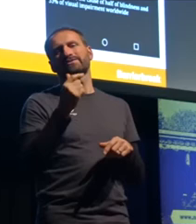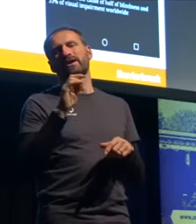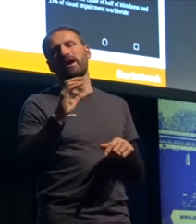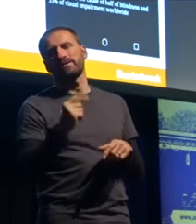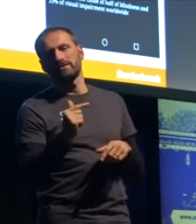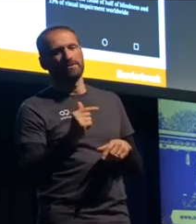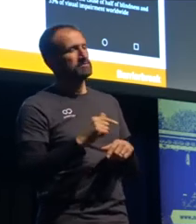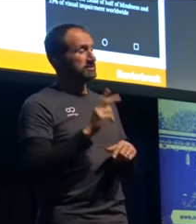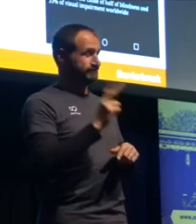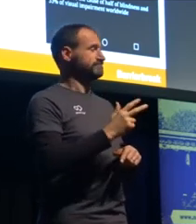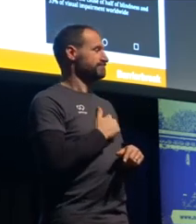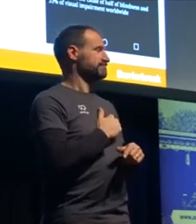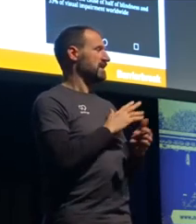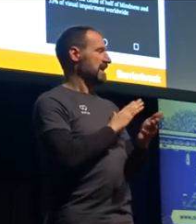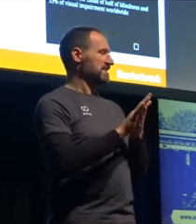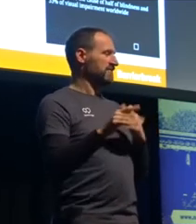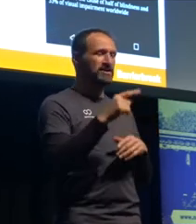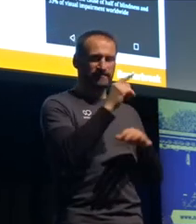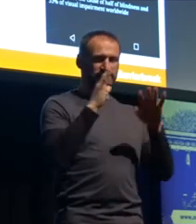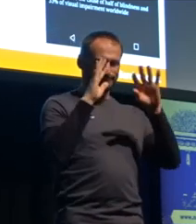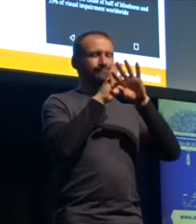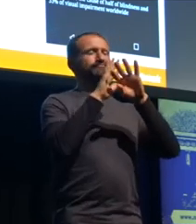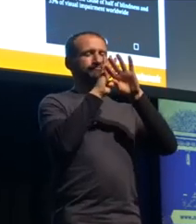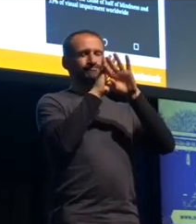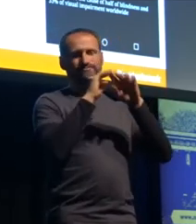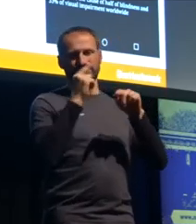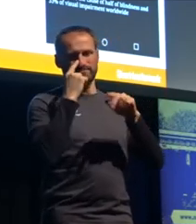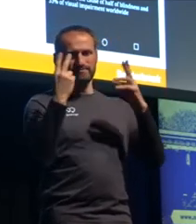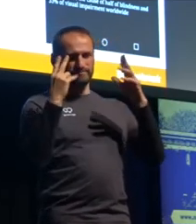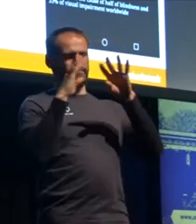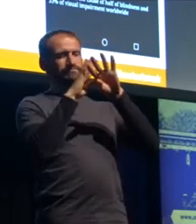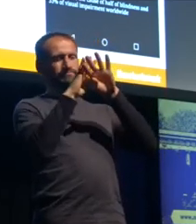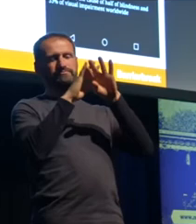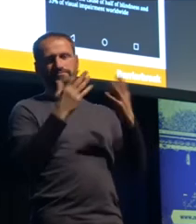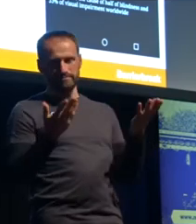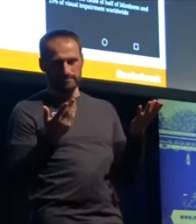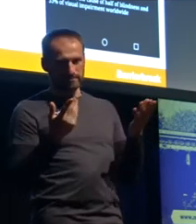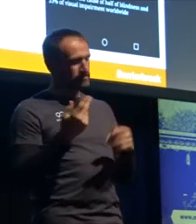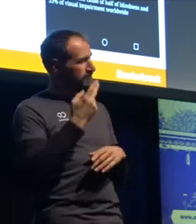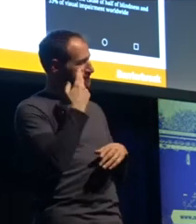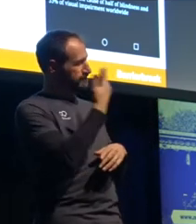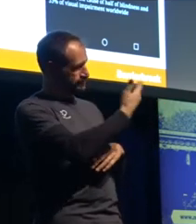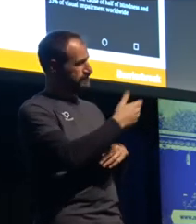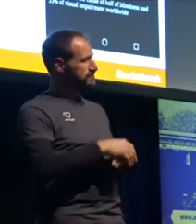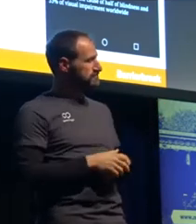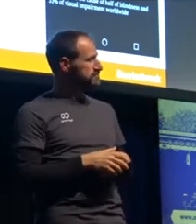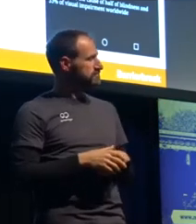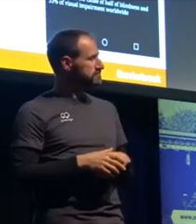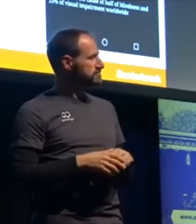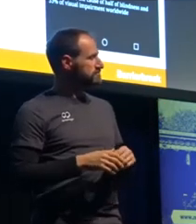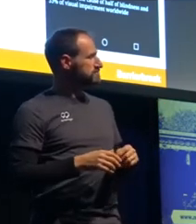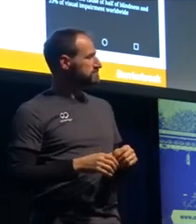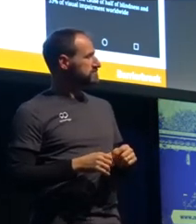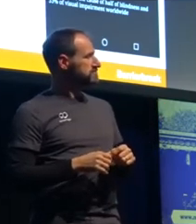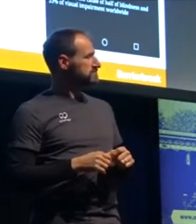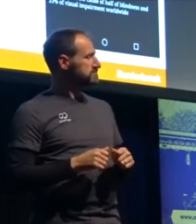it's very simple. It's a very hazy vision that they have, basically. So it's just like this that you see over here. And